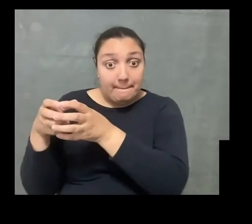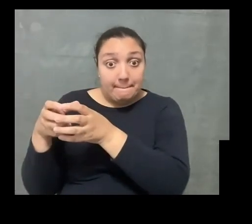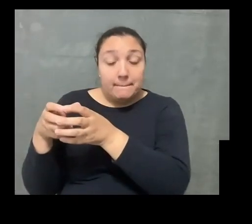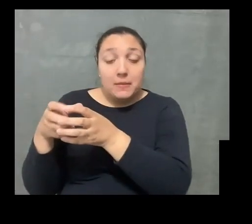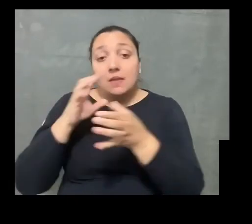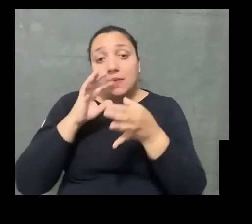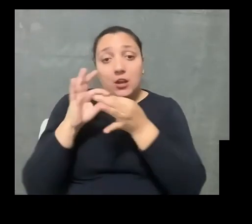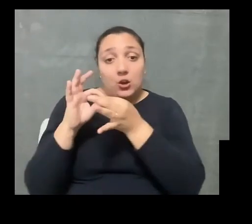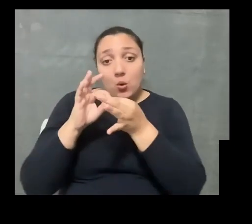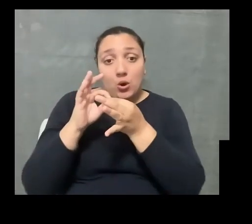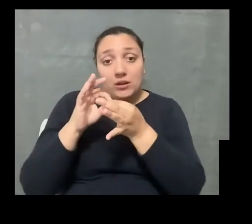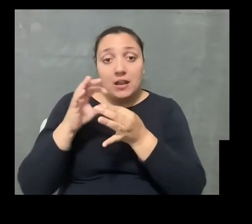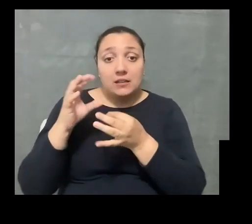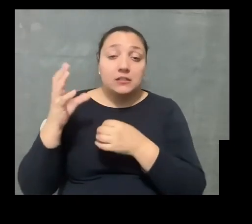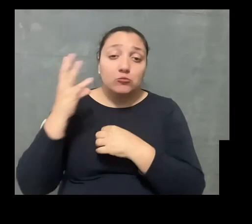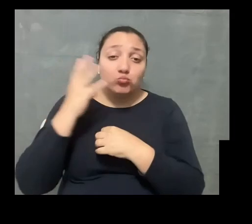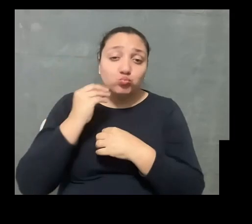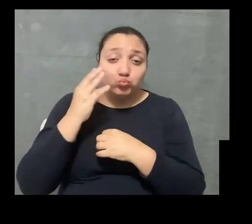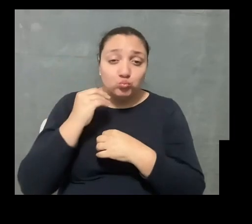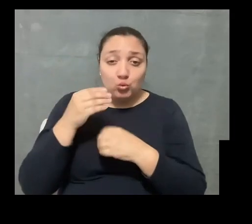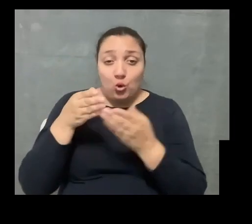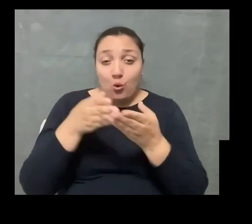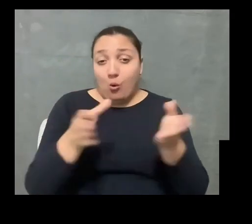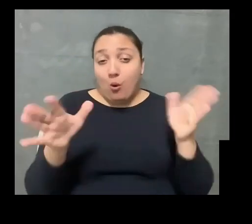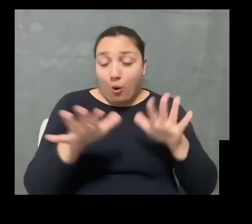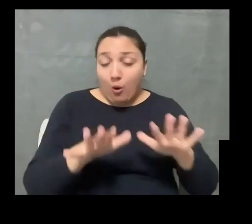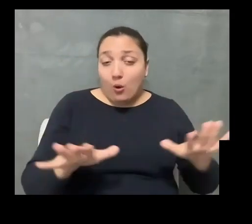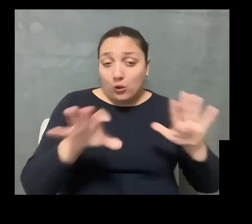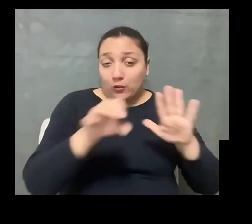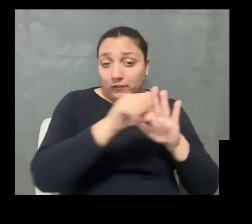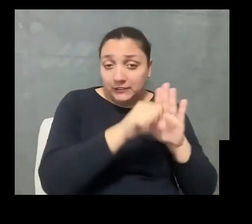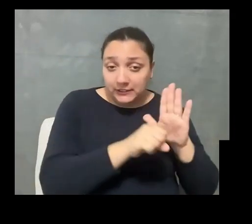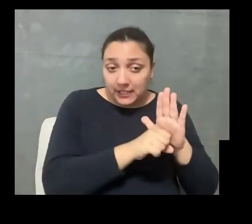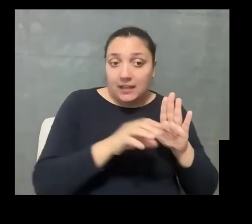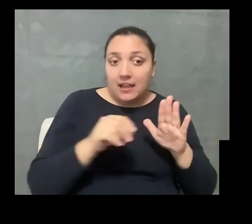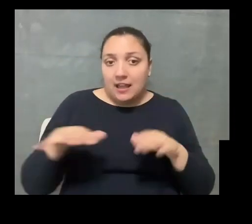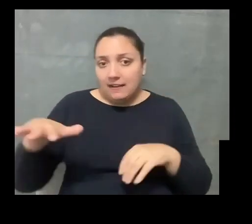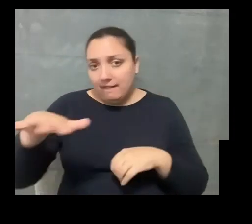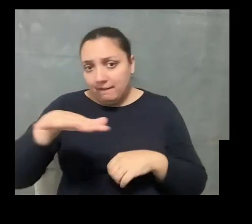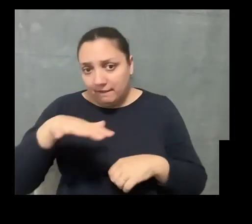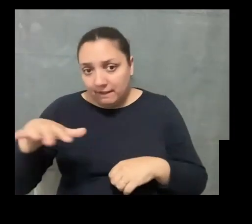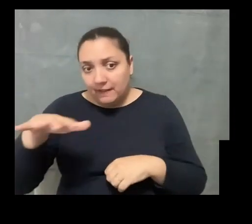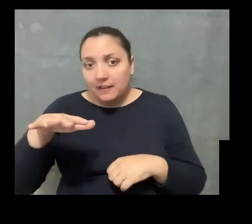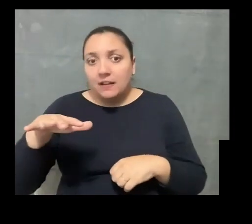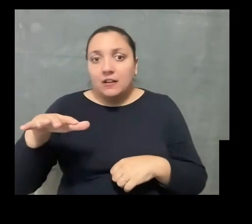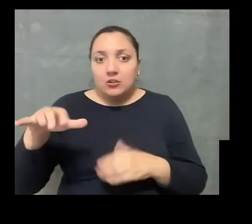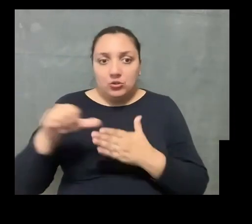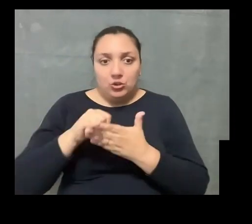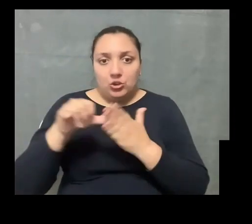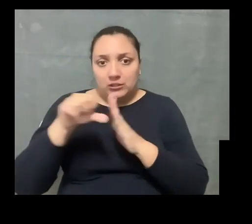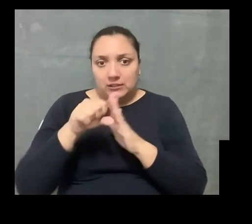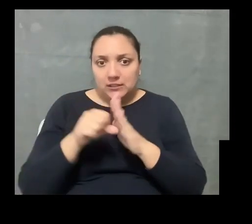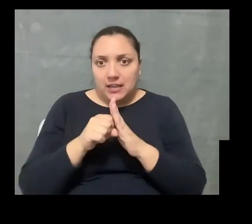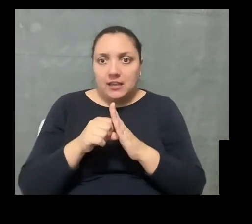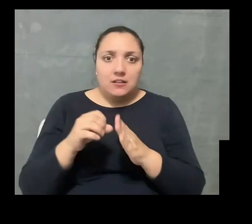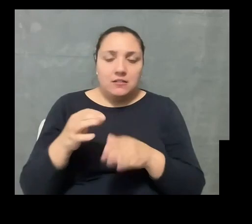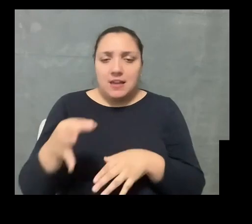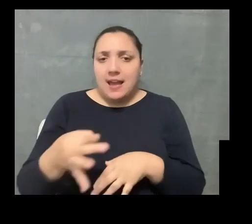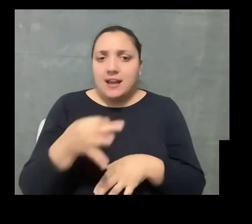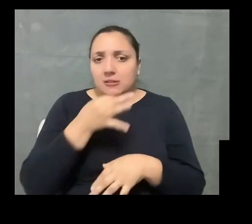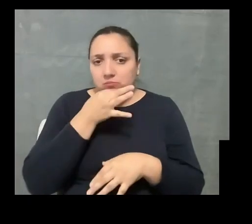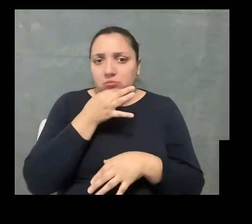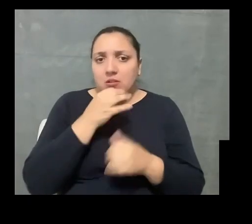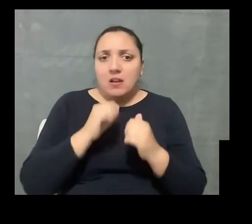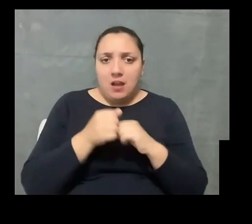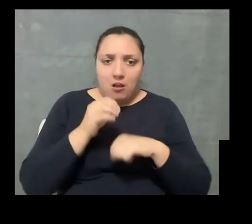expertise across the state government as well as across the field all over the state to bring all of that really great expertise to bear on our state digital